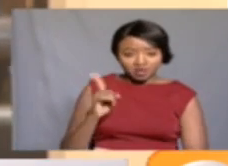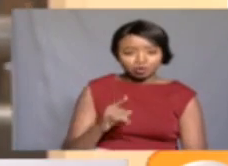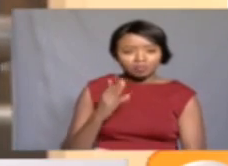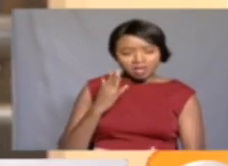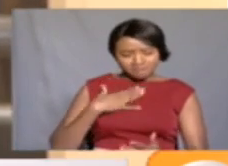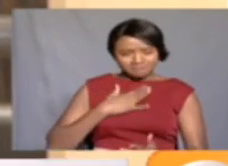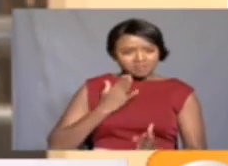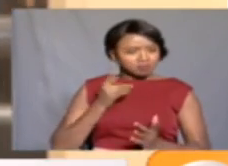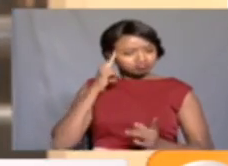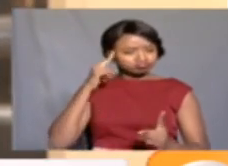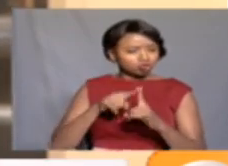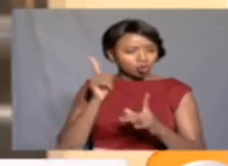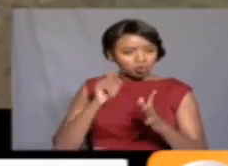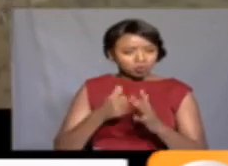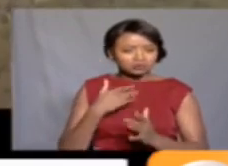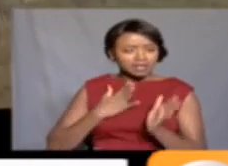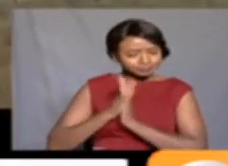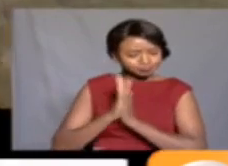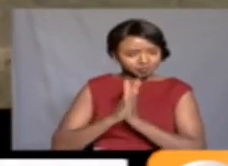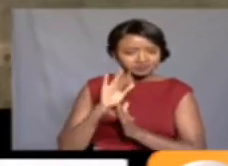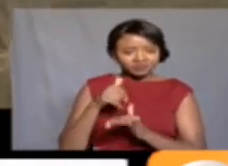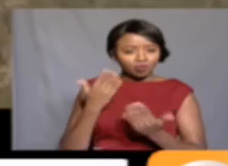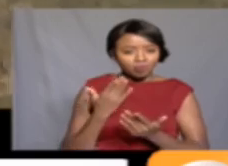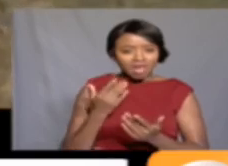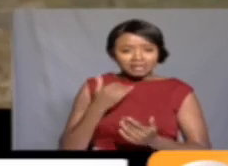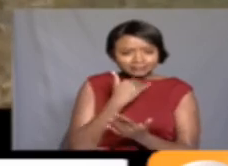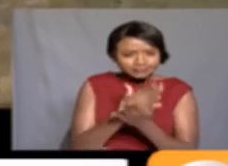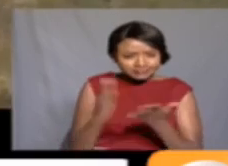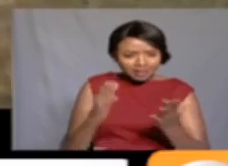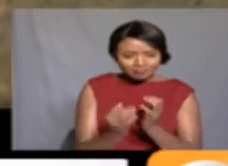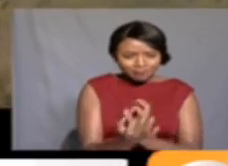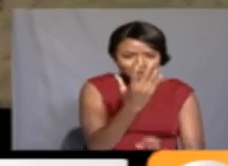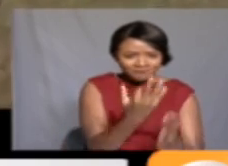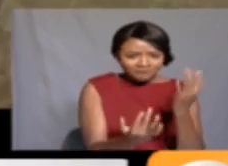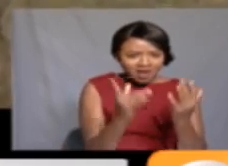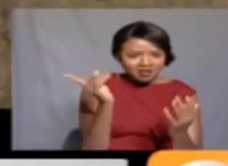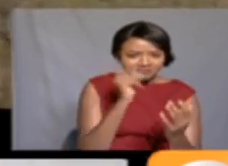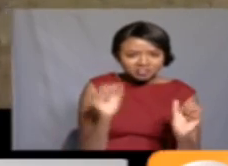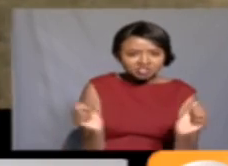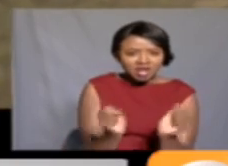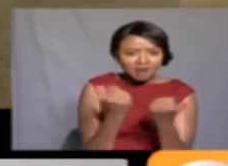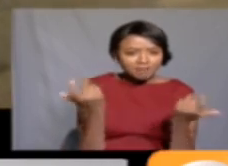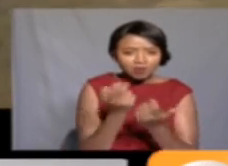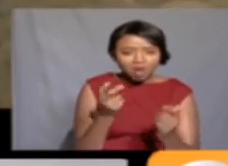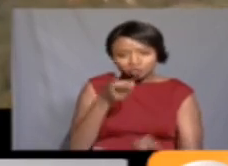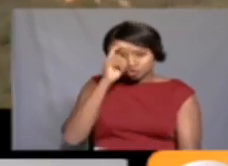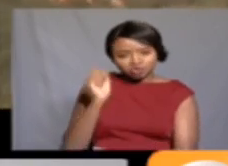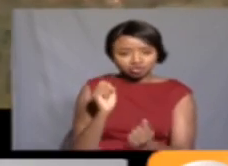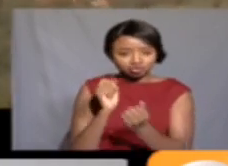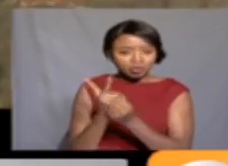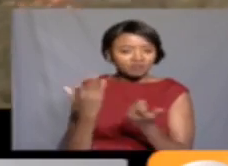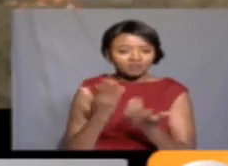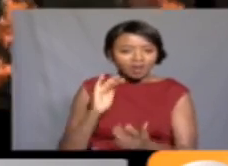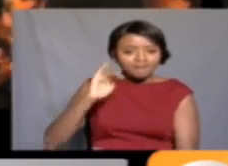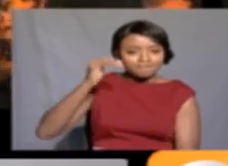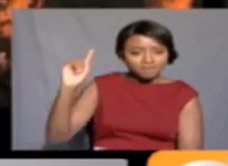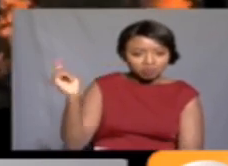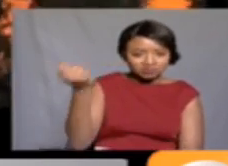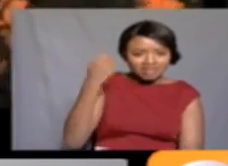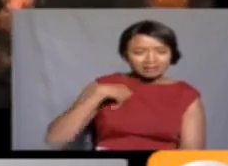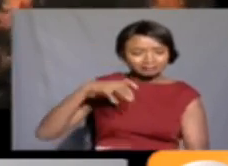this project and system, there were some fires which happened in 2012 on Mount Kenya, which took